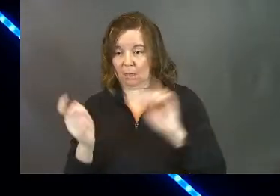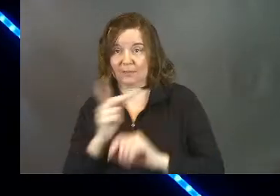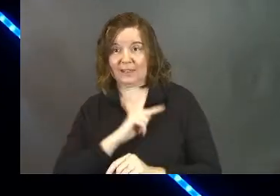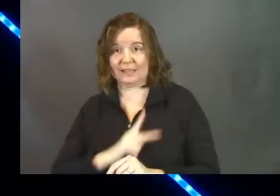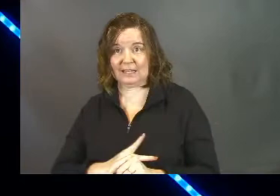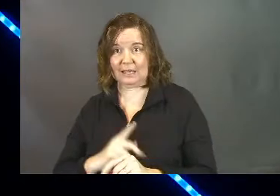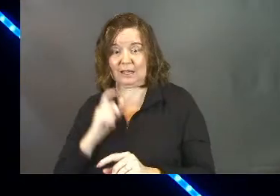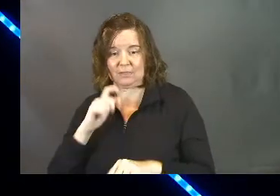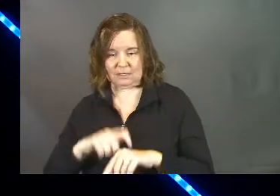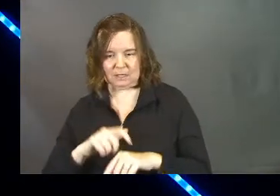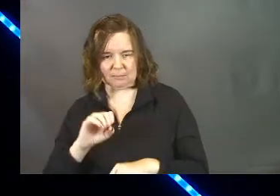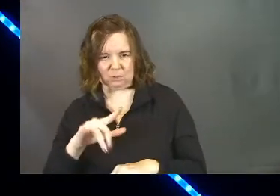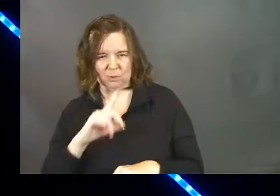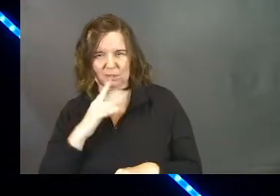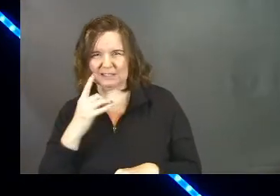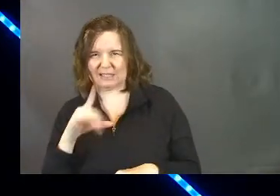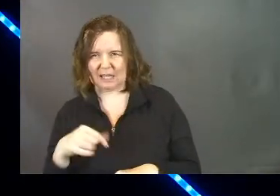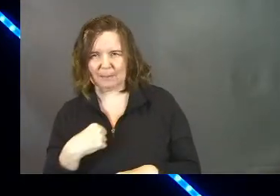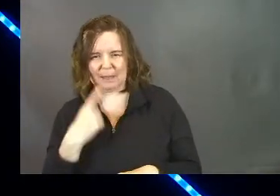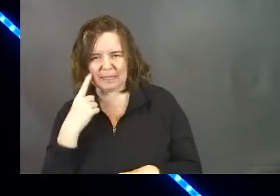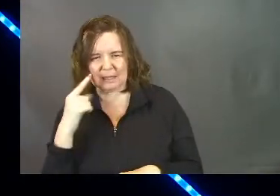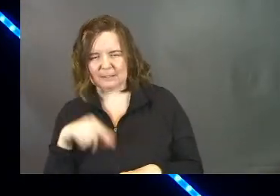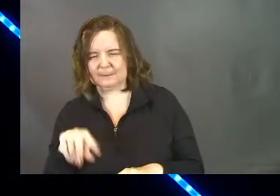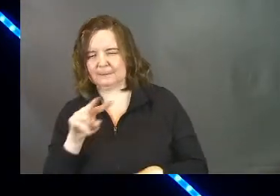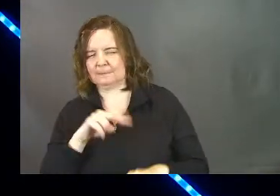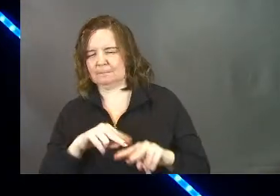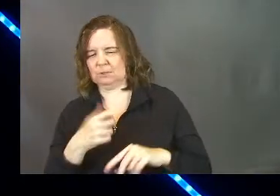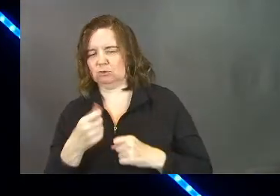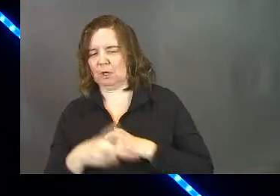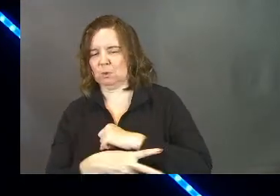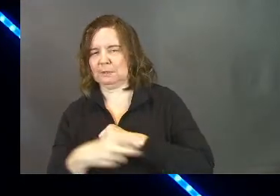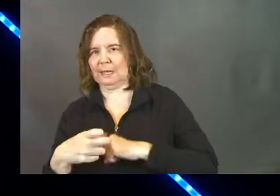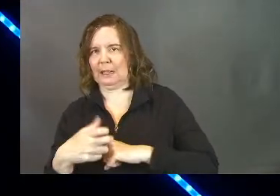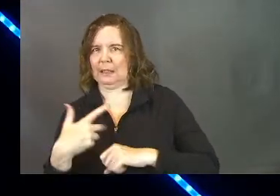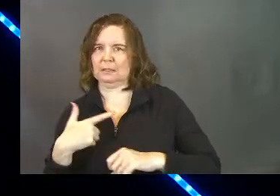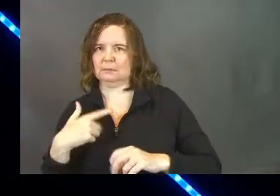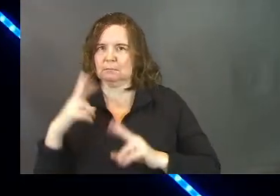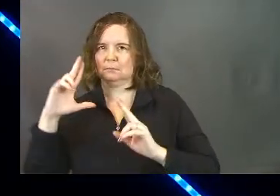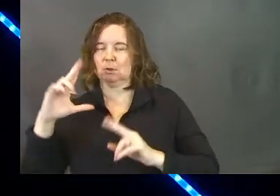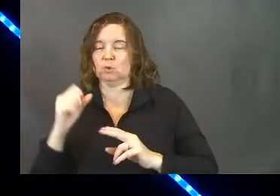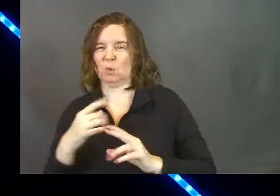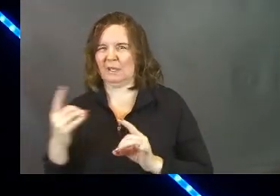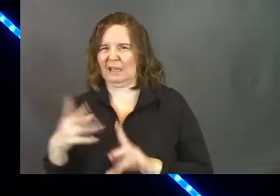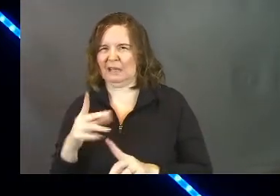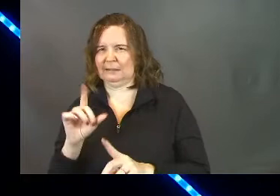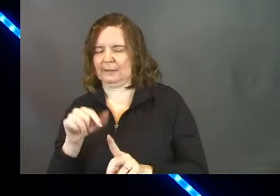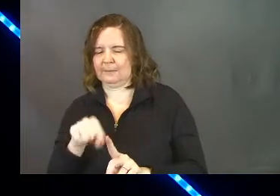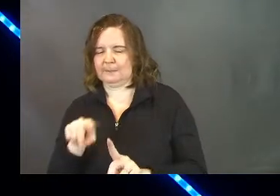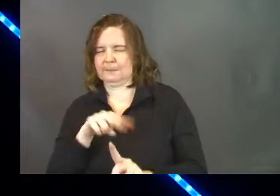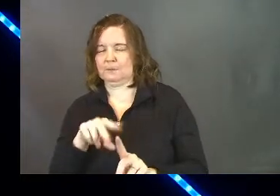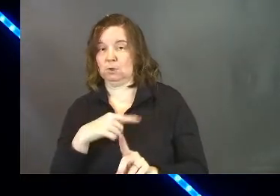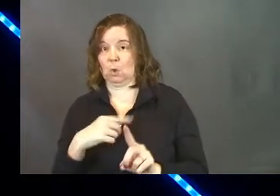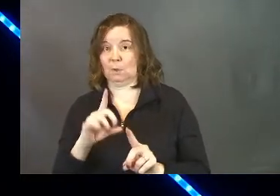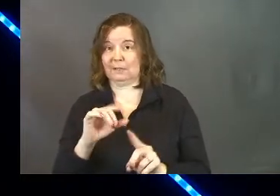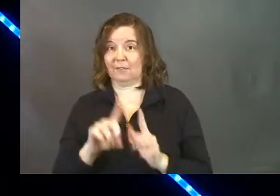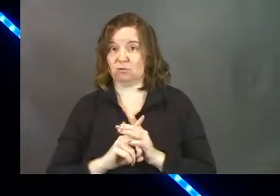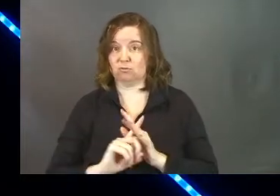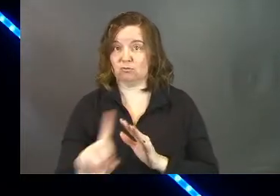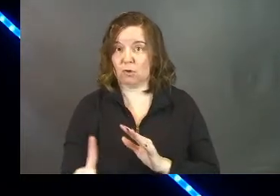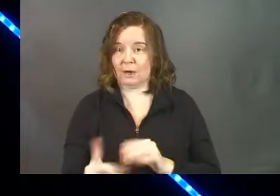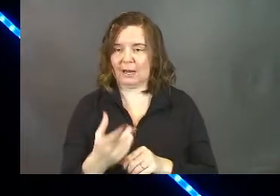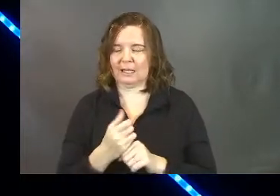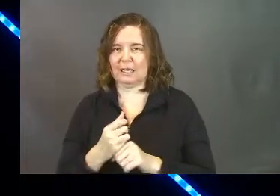the time, Saul, really doesn't like him and thinks he's kind of trying to steal his thunder, you know. So he hates David. So David's on the run. And David gets